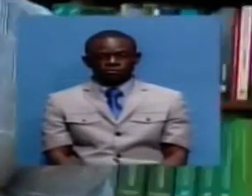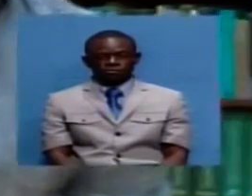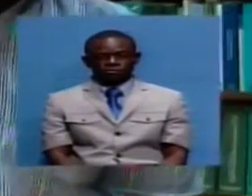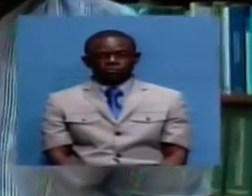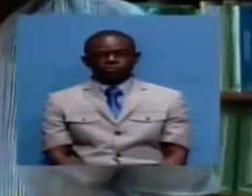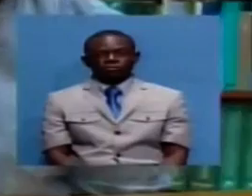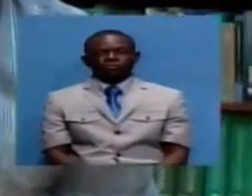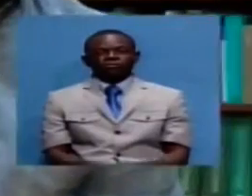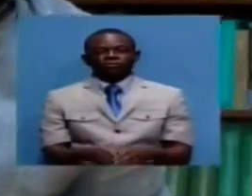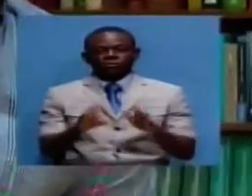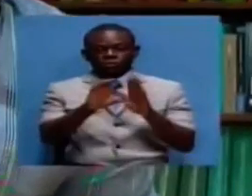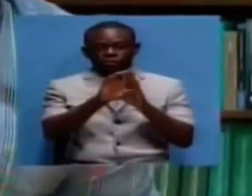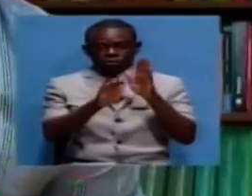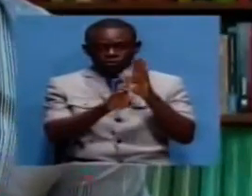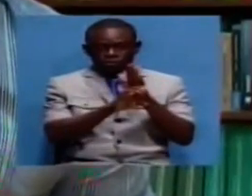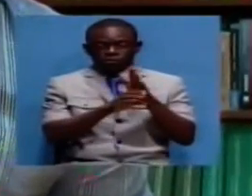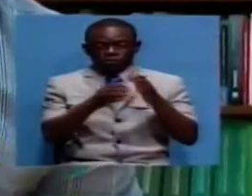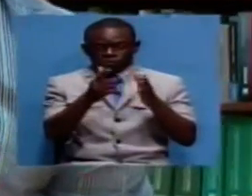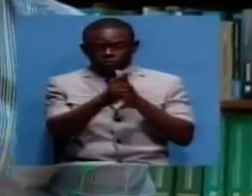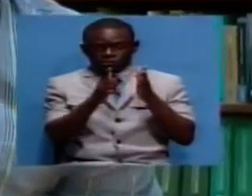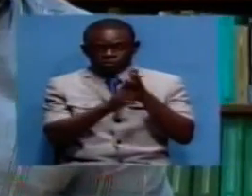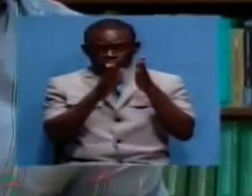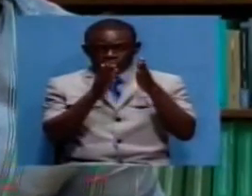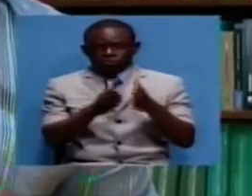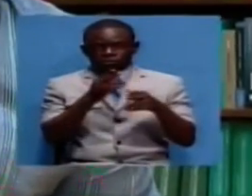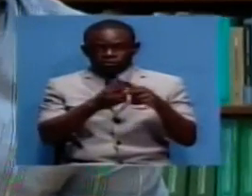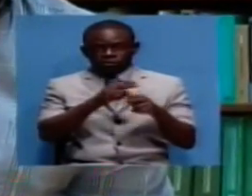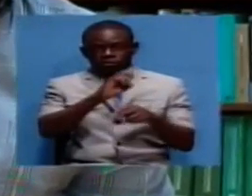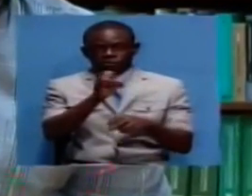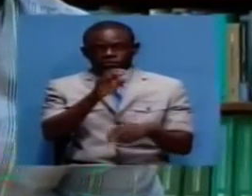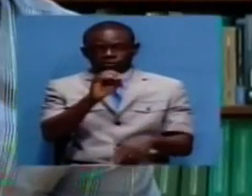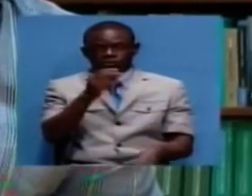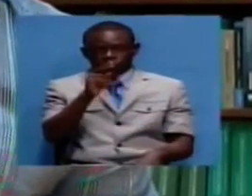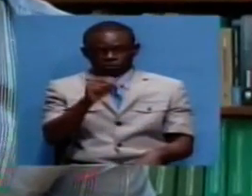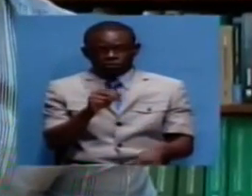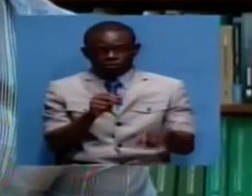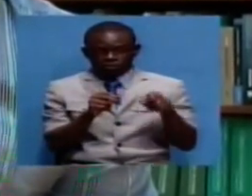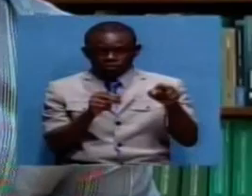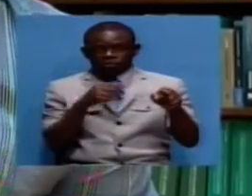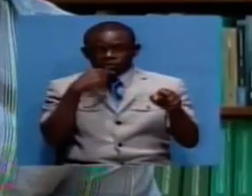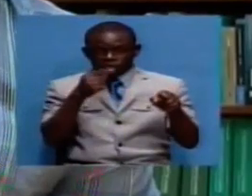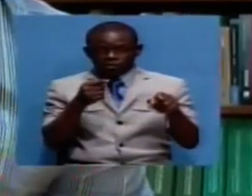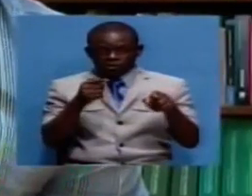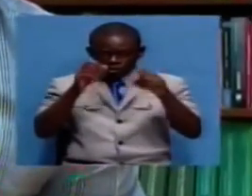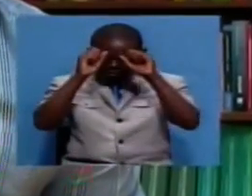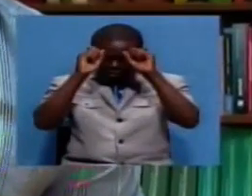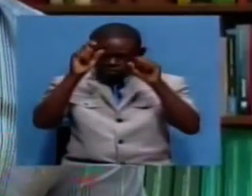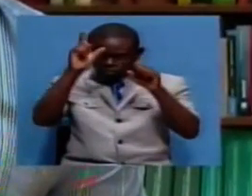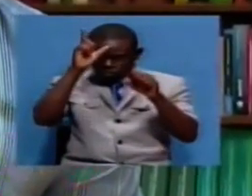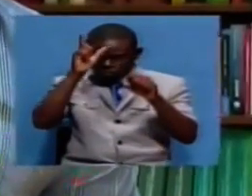Constitutional lawyer John Sangwa says President Edgar Lungu has acted within the law by invoking Article 31 of the